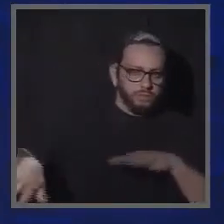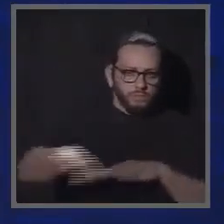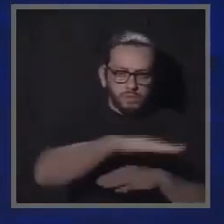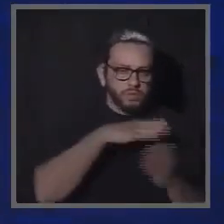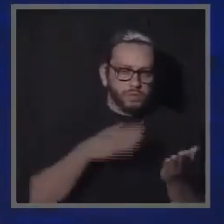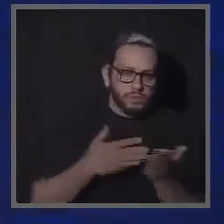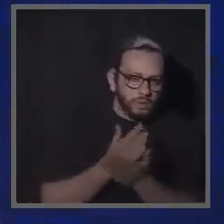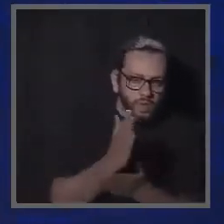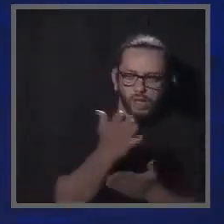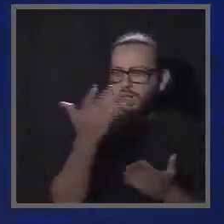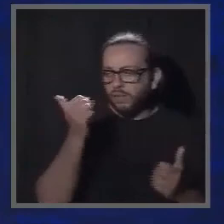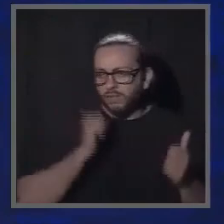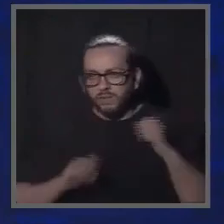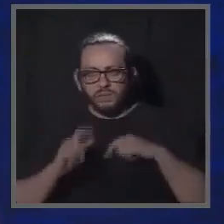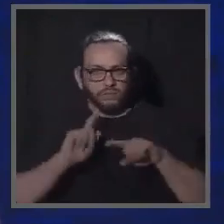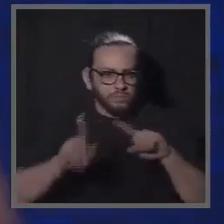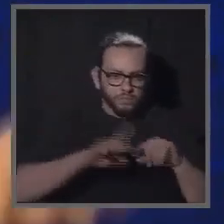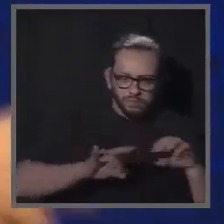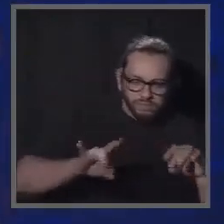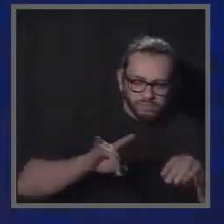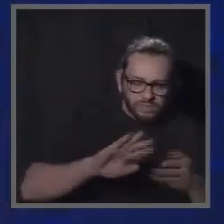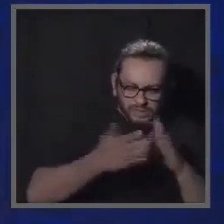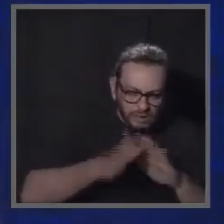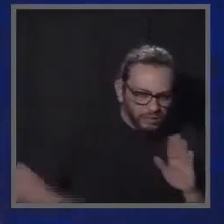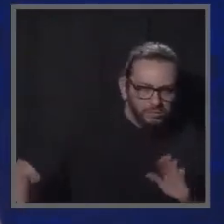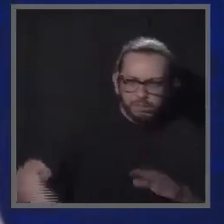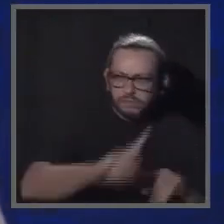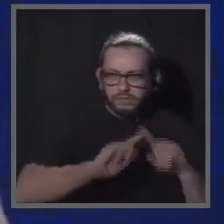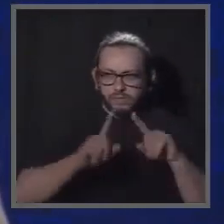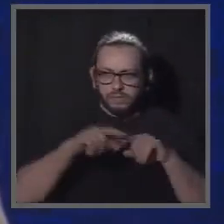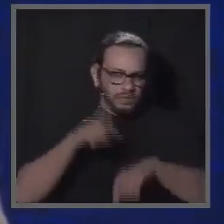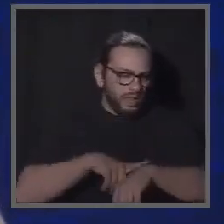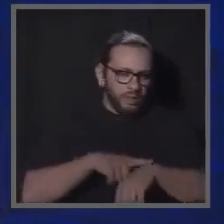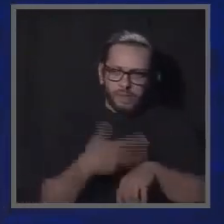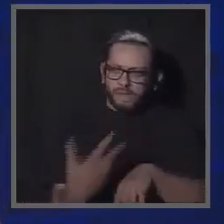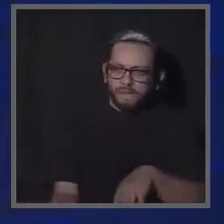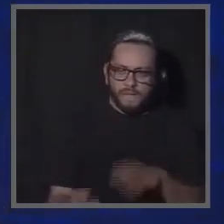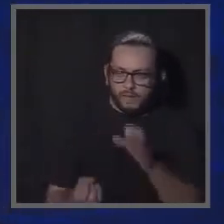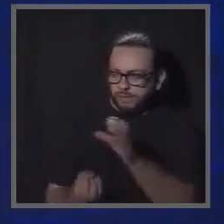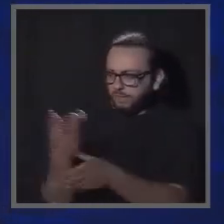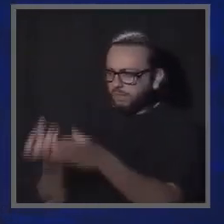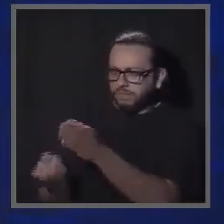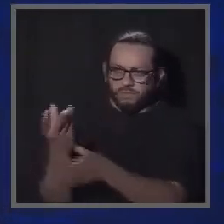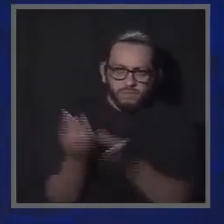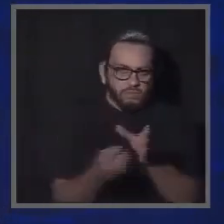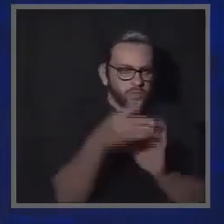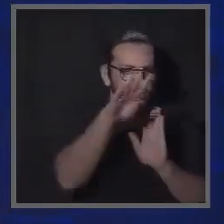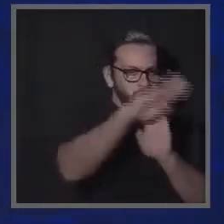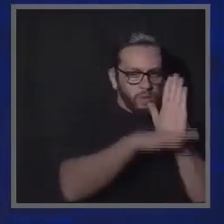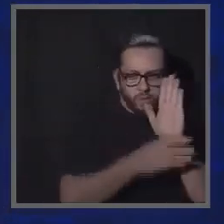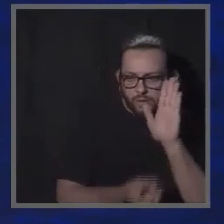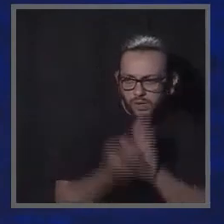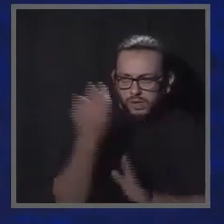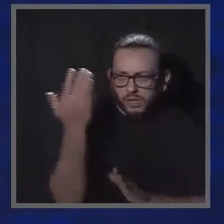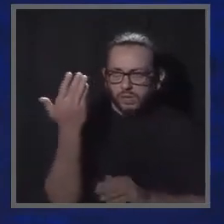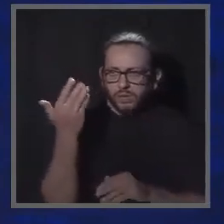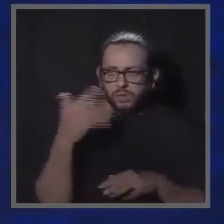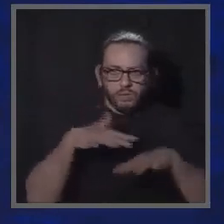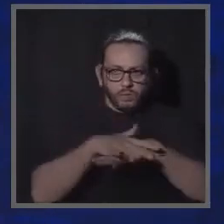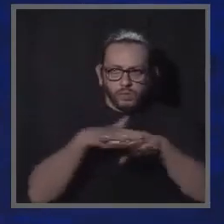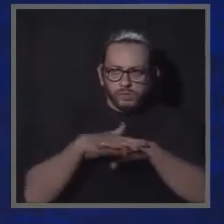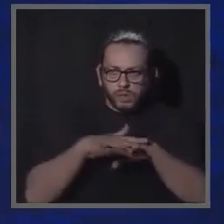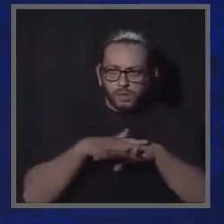networks, programming between territories that at the same time will also include programming, as well